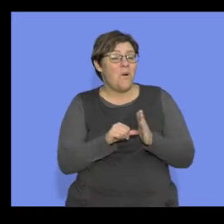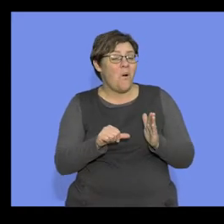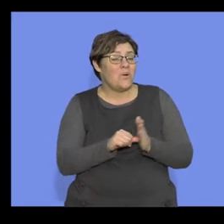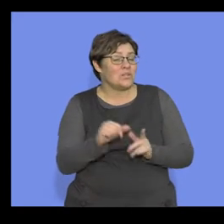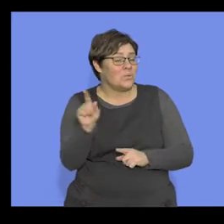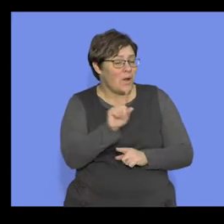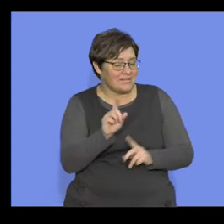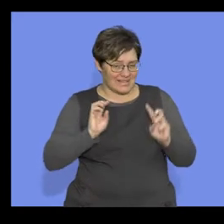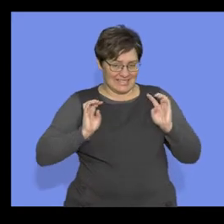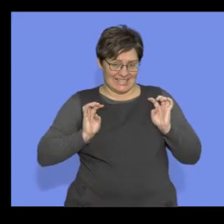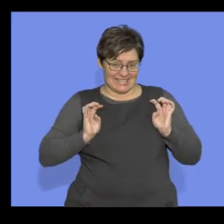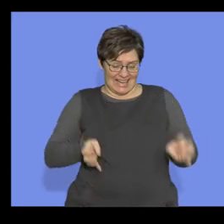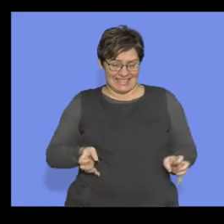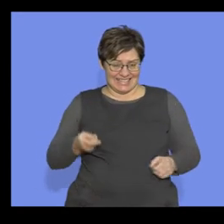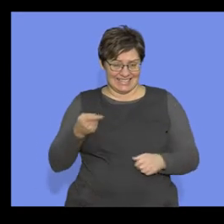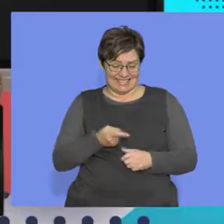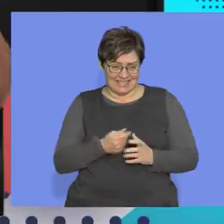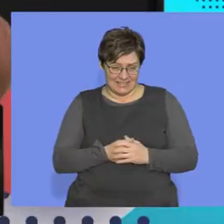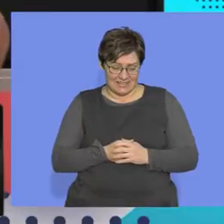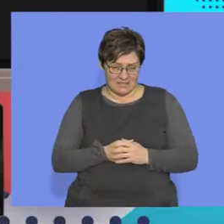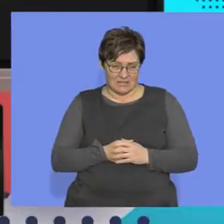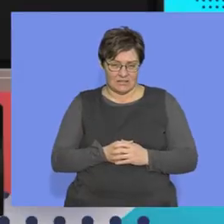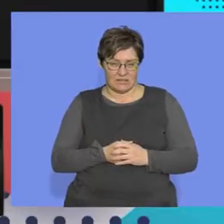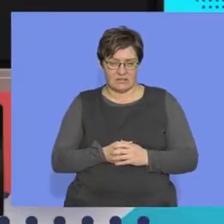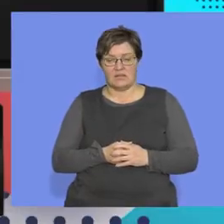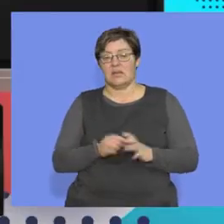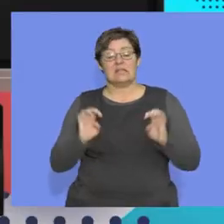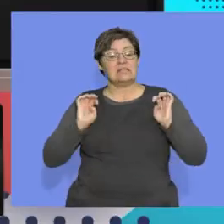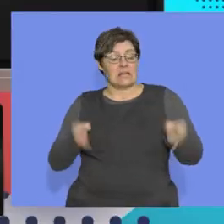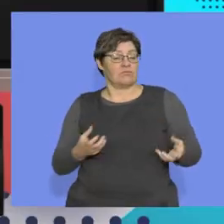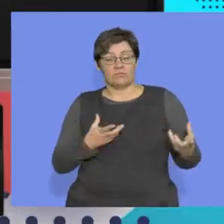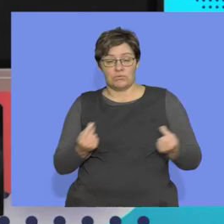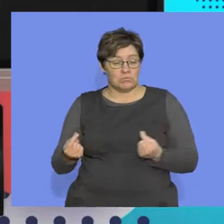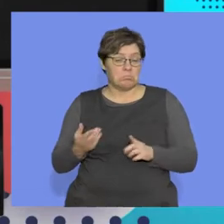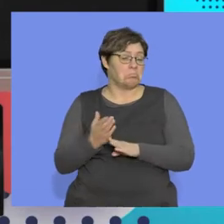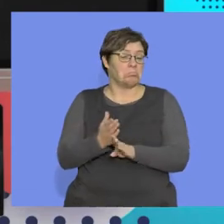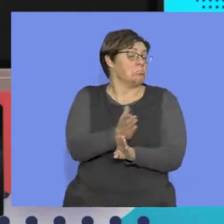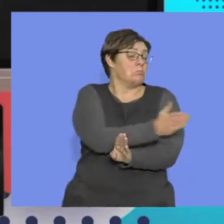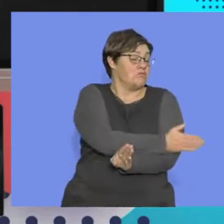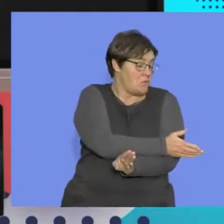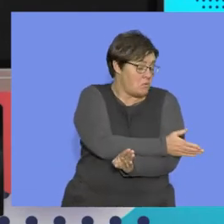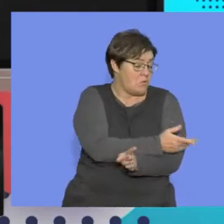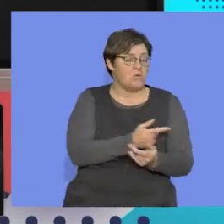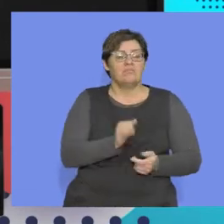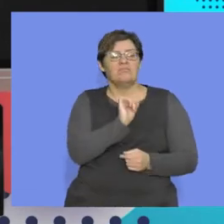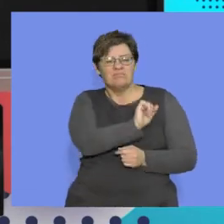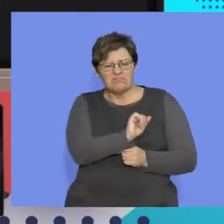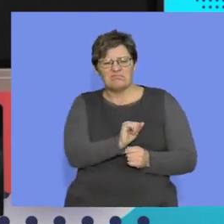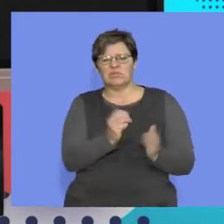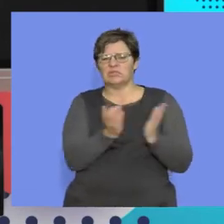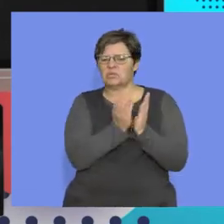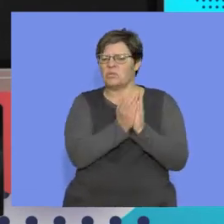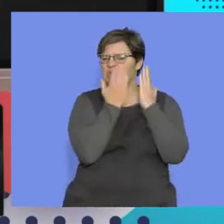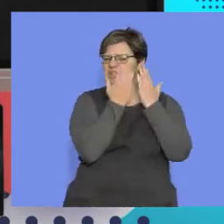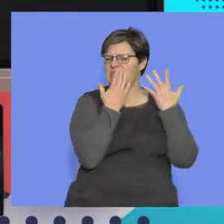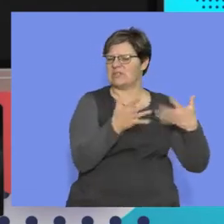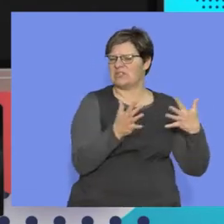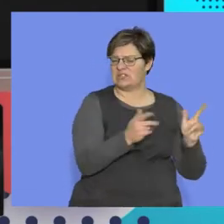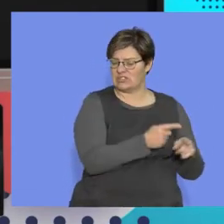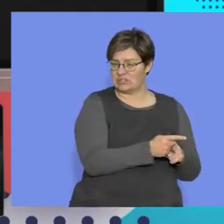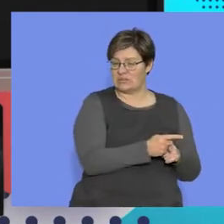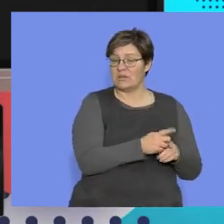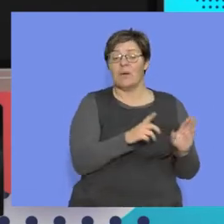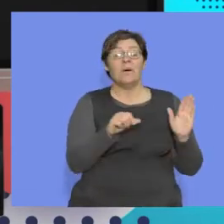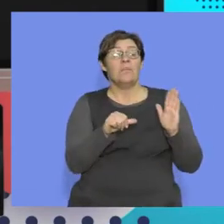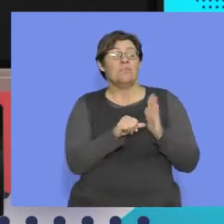really important part here. Now, the skeleton you would have done maybe in earlier years as part of your syllabus, but